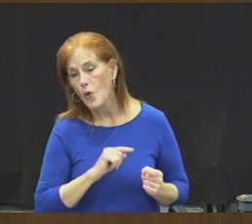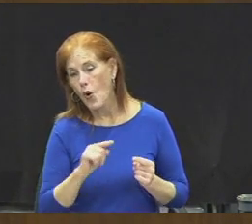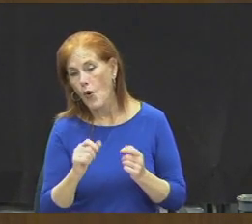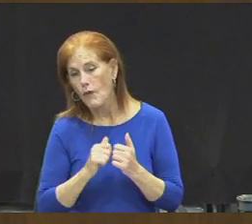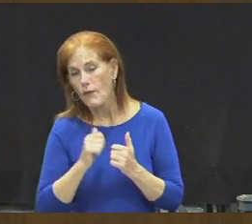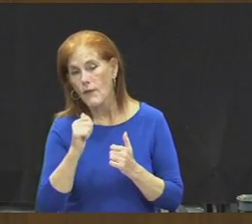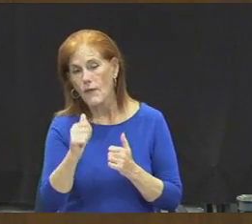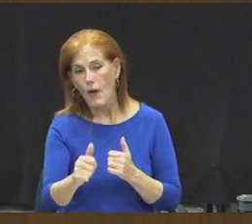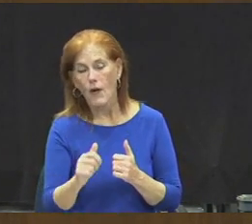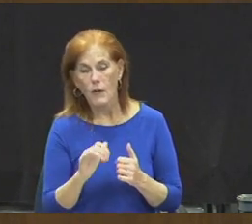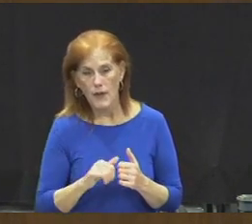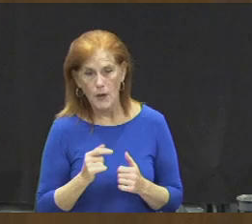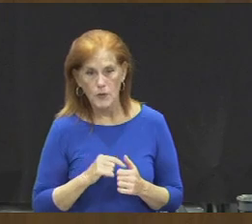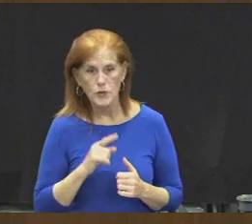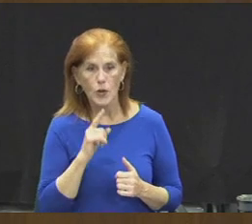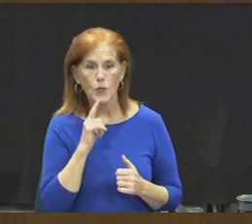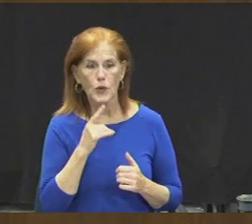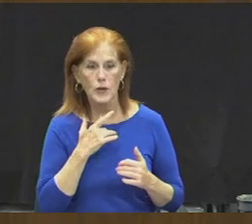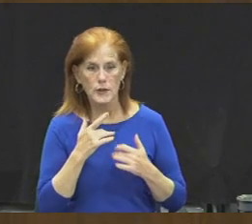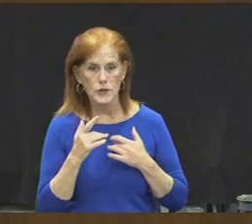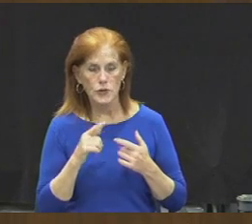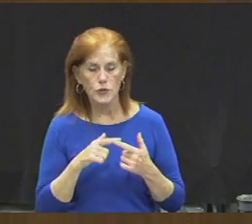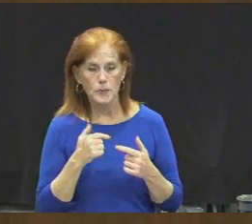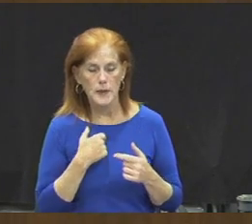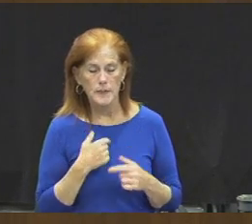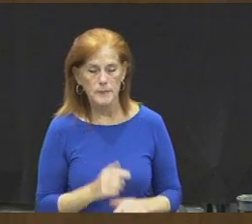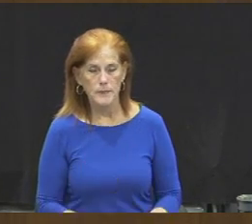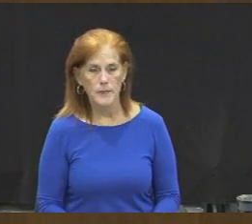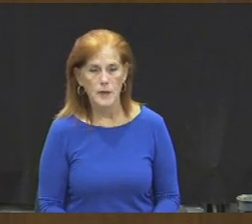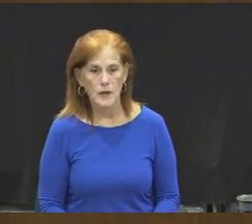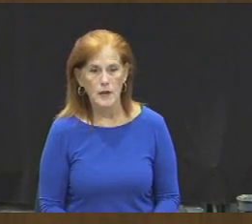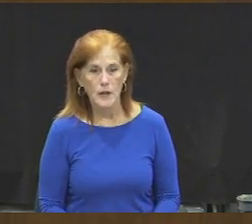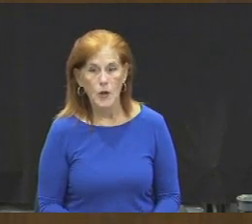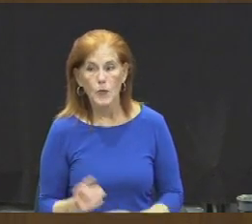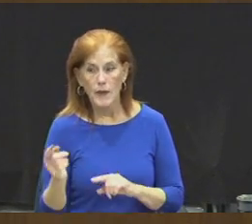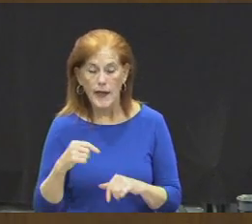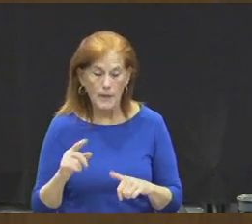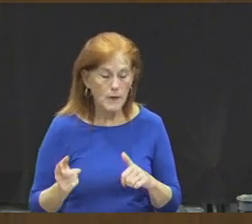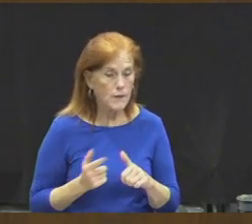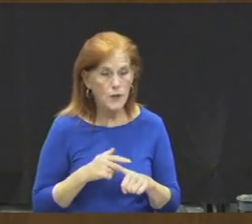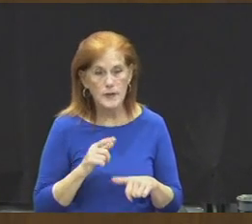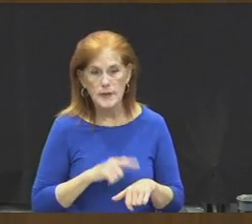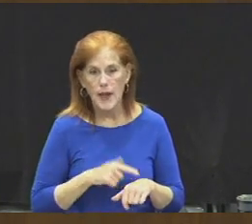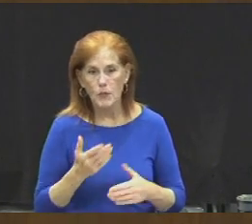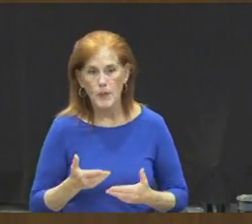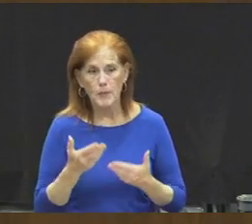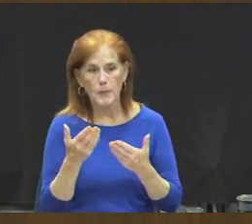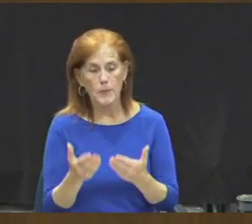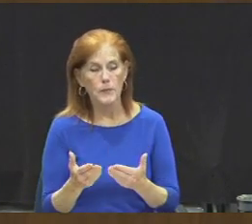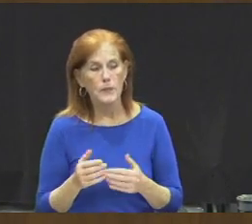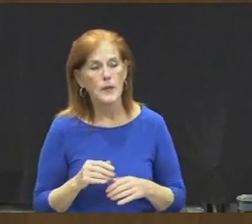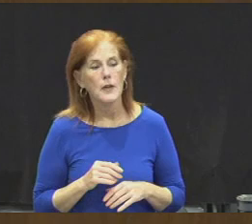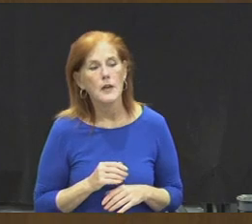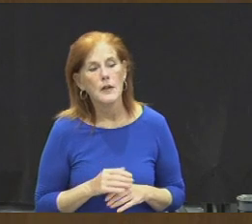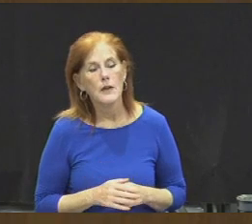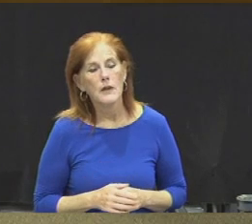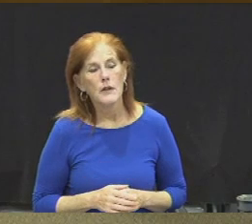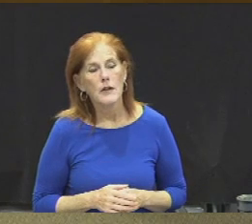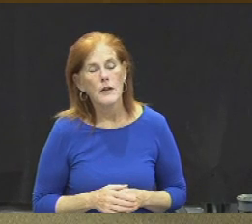that was a real concern when they came the first time. Yeah. Well, I mean, the thing that's